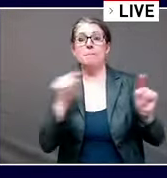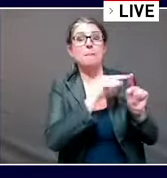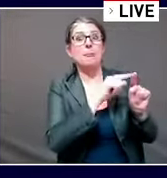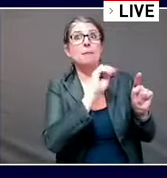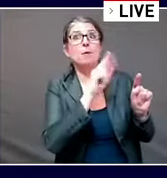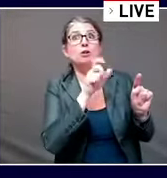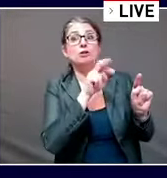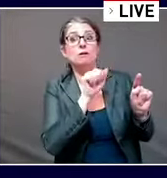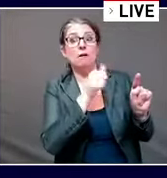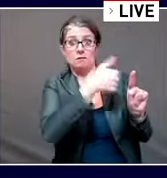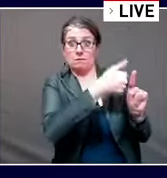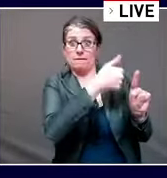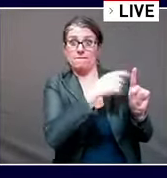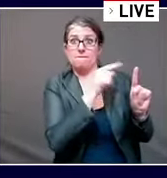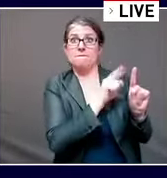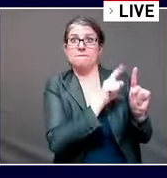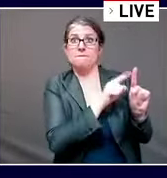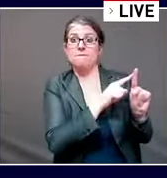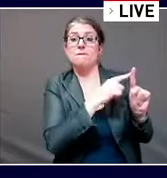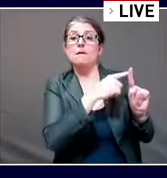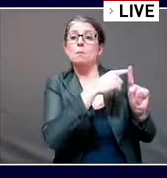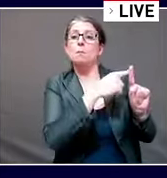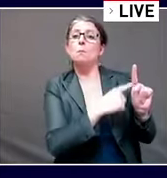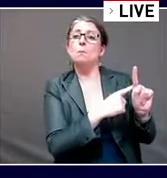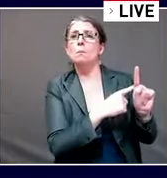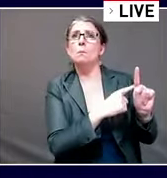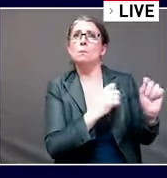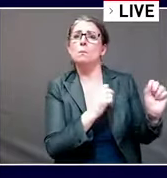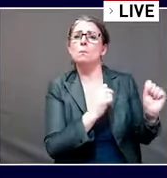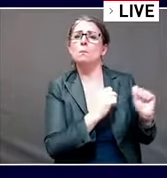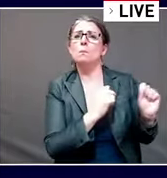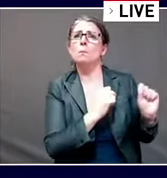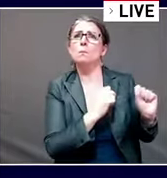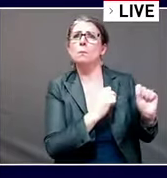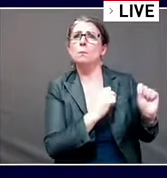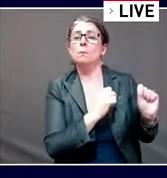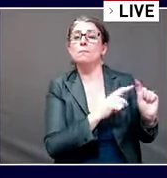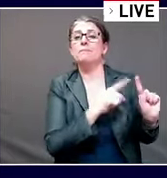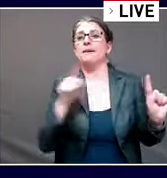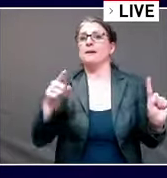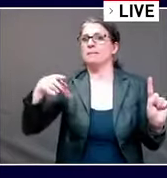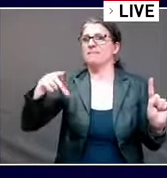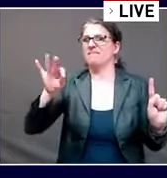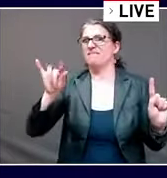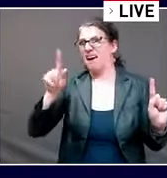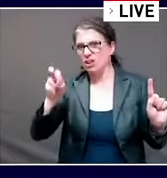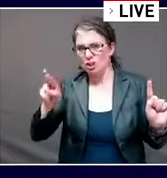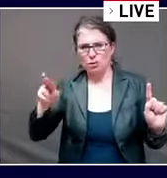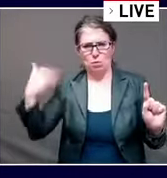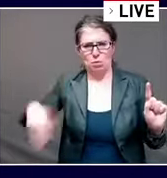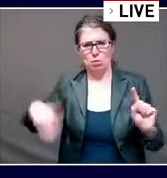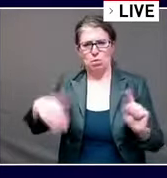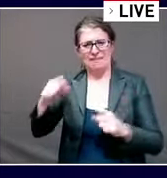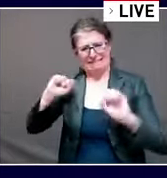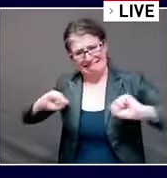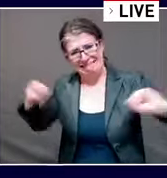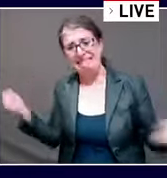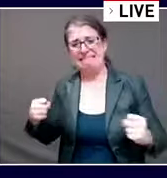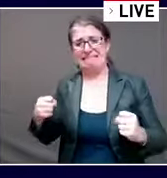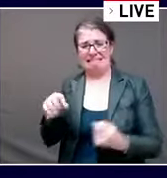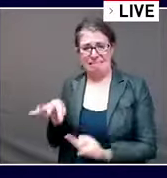they don't need to be kept as cold. So what does that mean in terms of distributing the vaccine? Will the